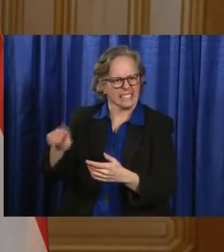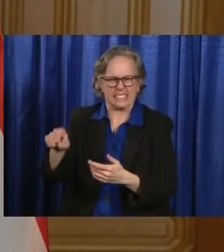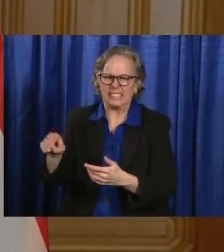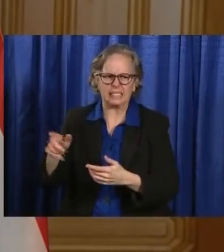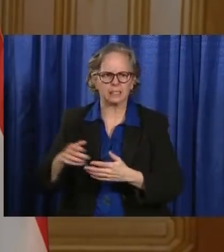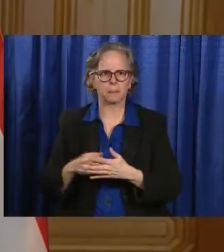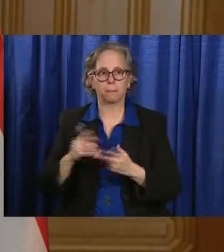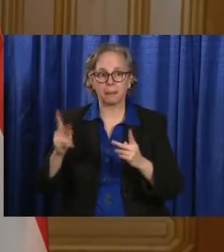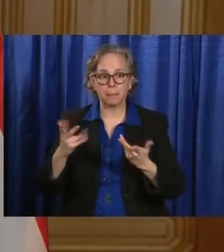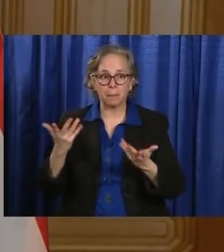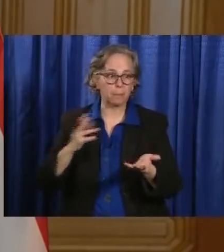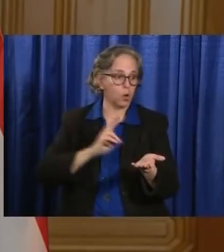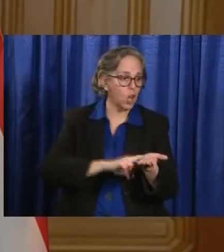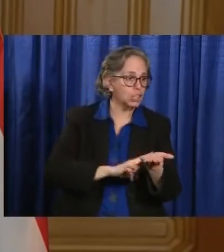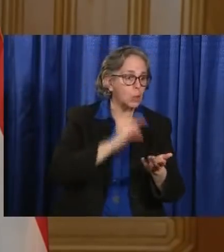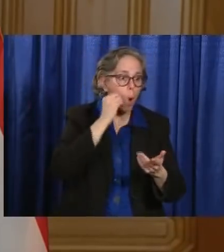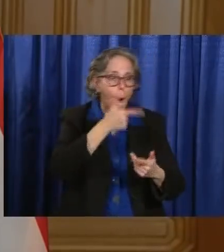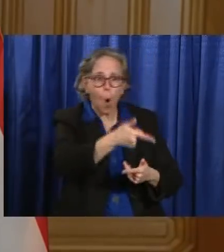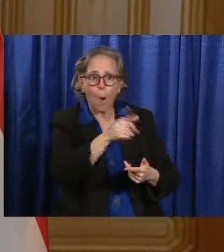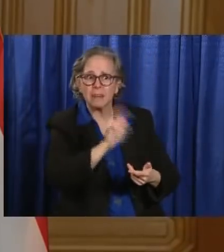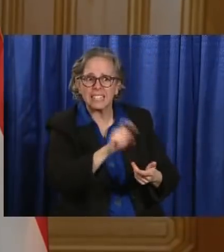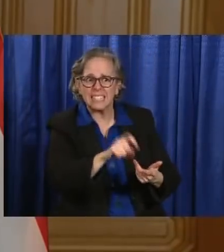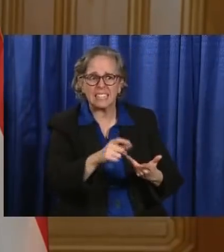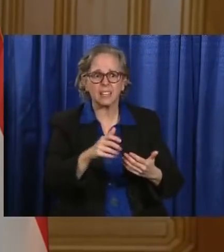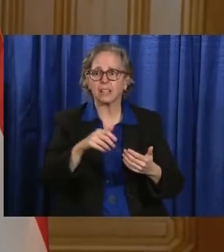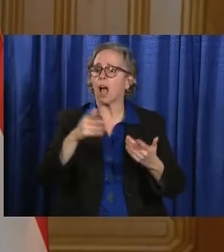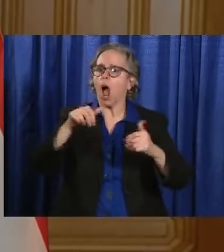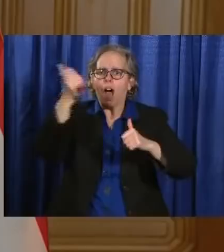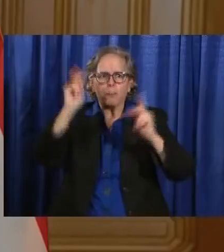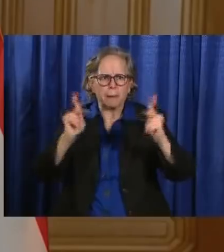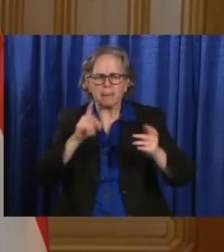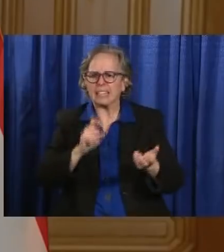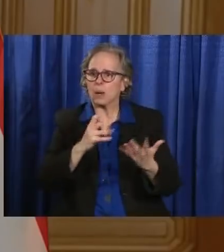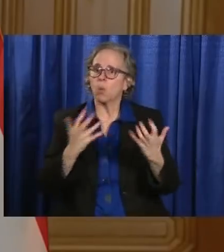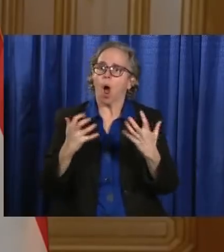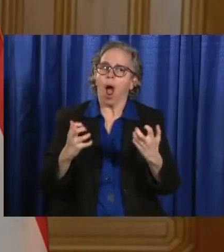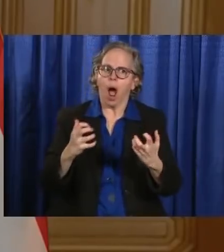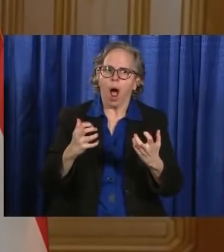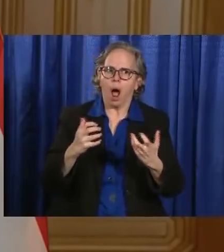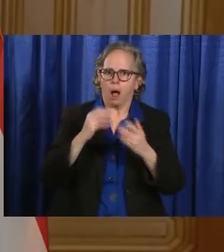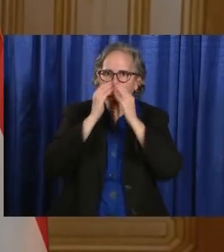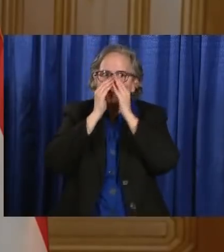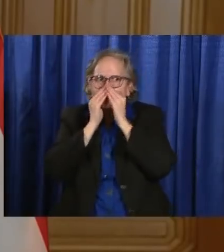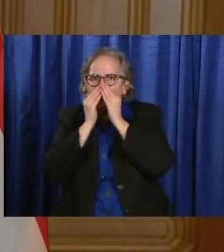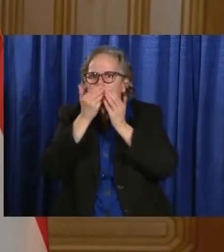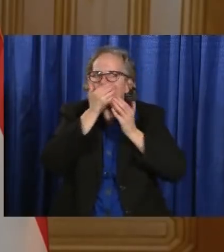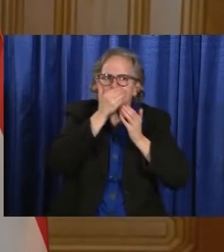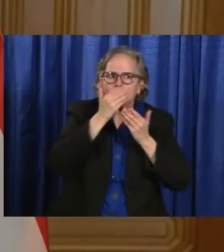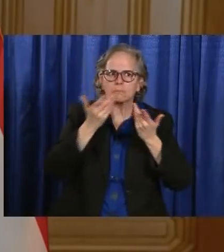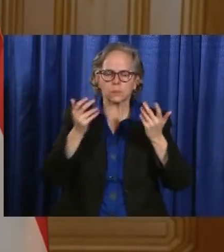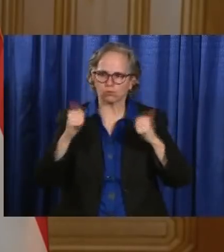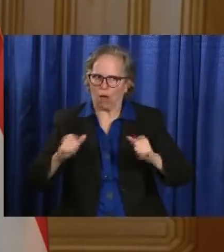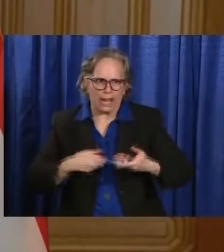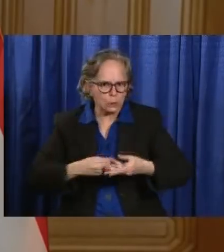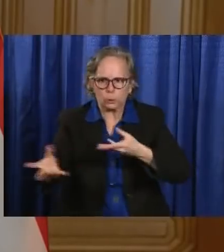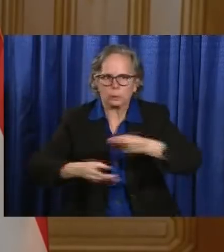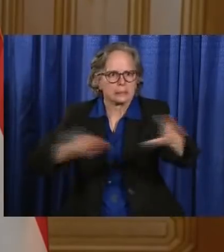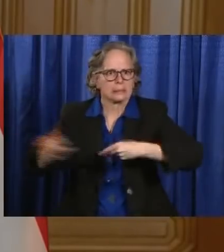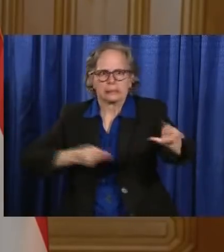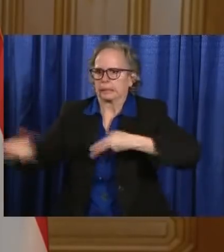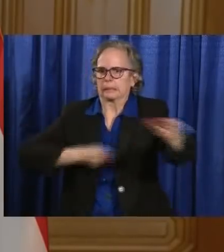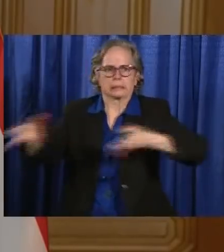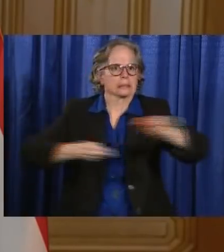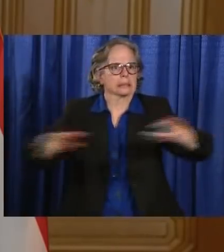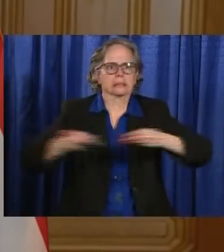in other positions, need these, you want these, and we're going to do whatever we can to try to get these in to you as quick as